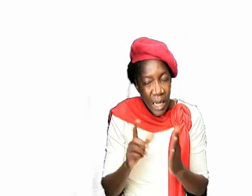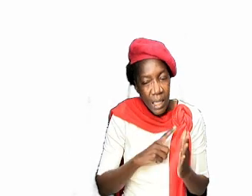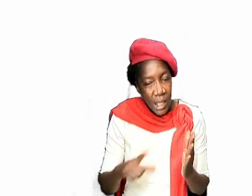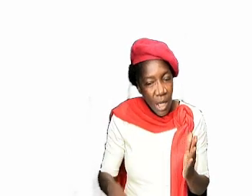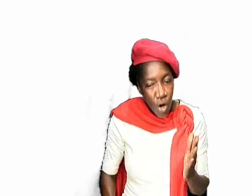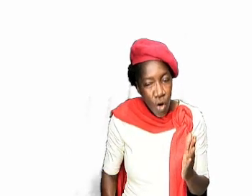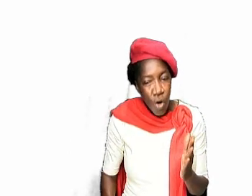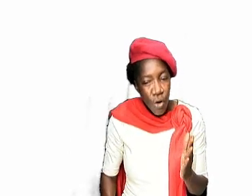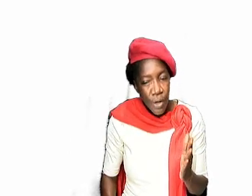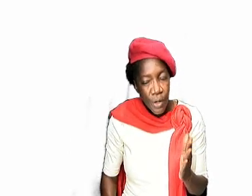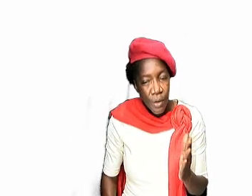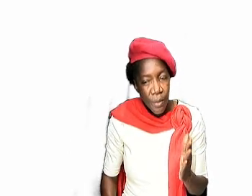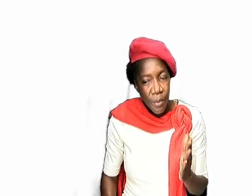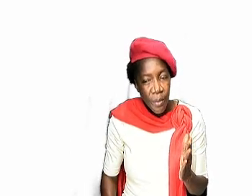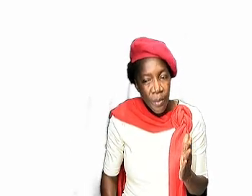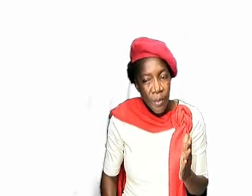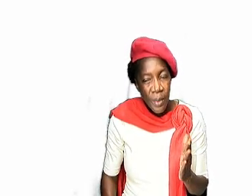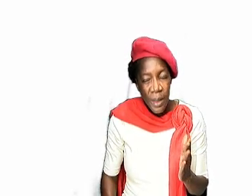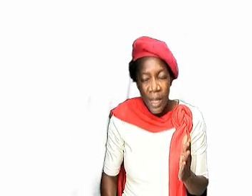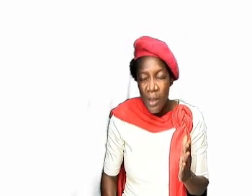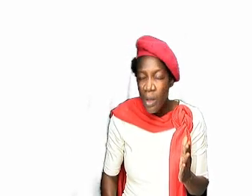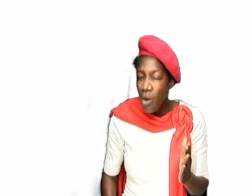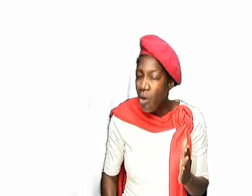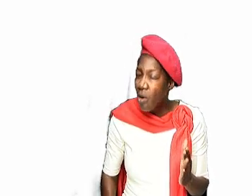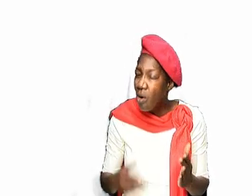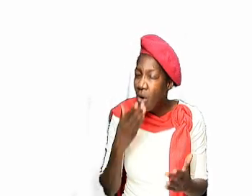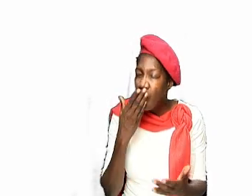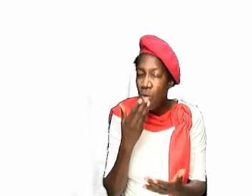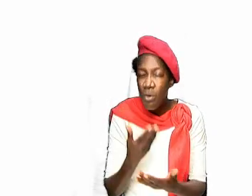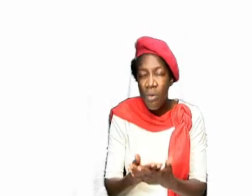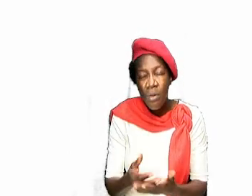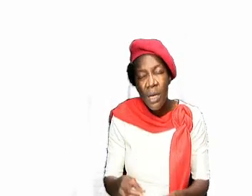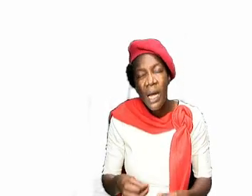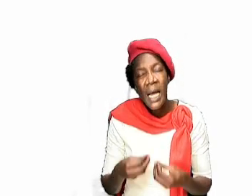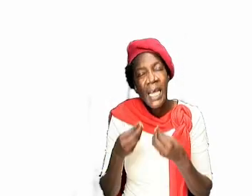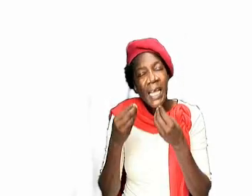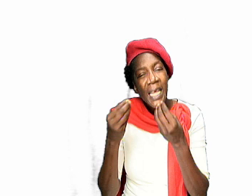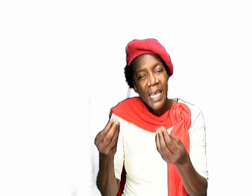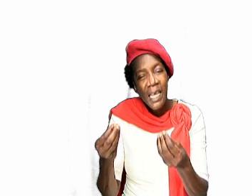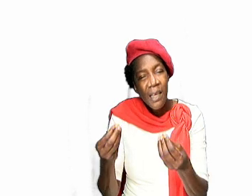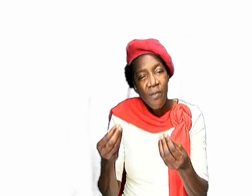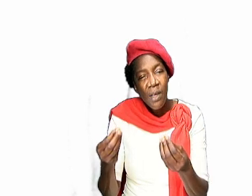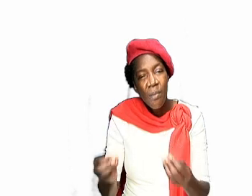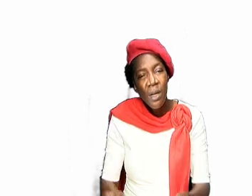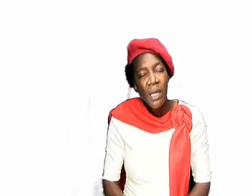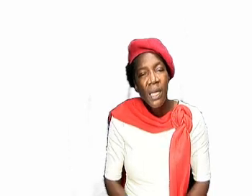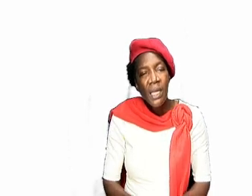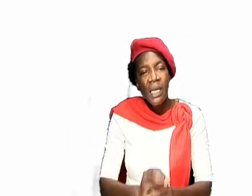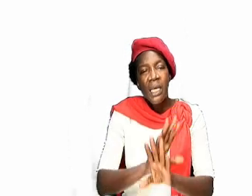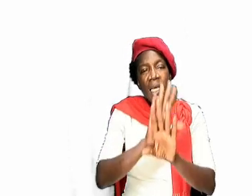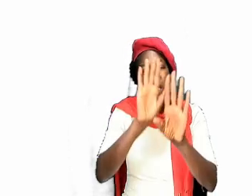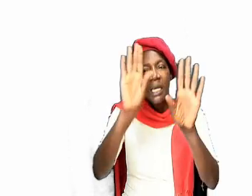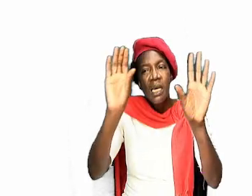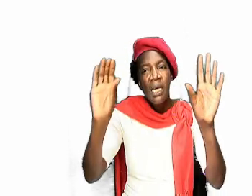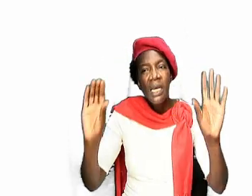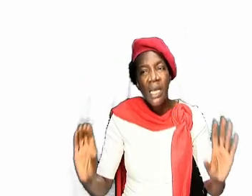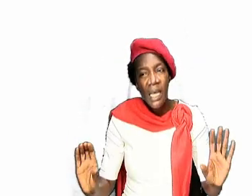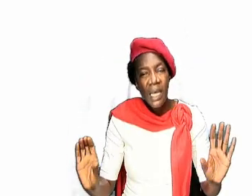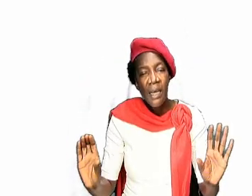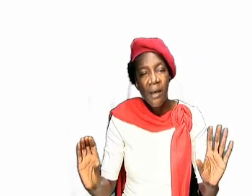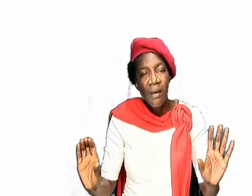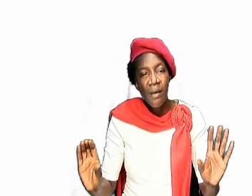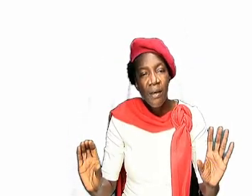the Lord was gracious and gave him a clear and